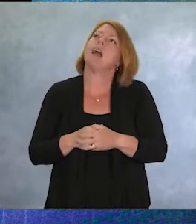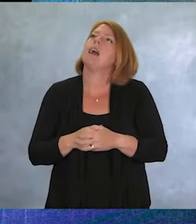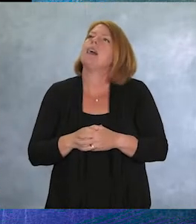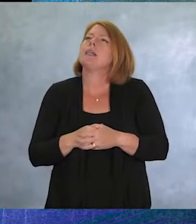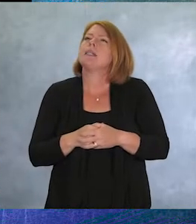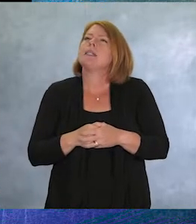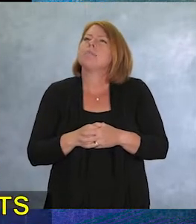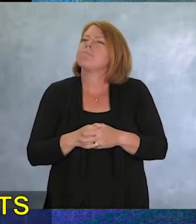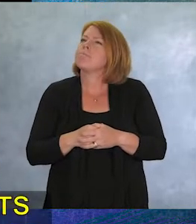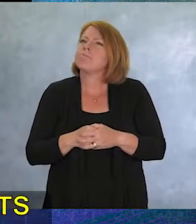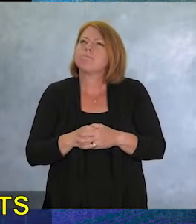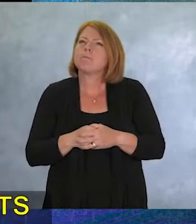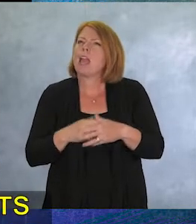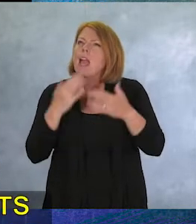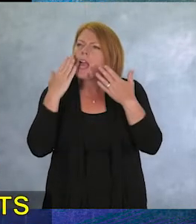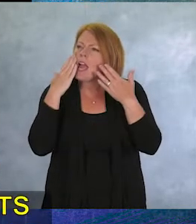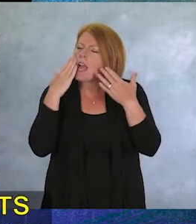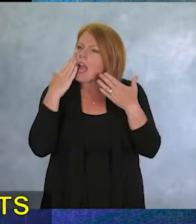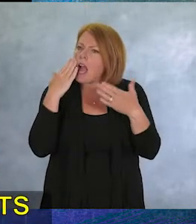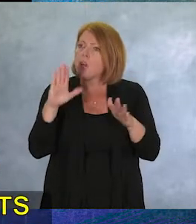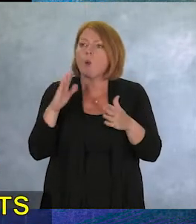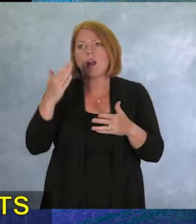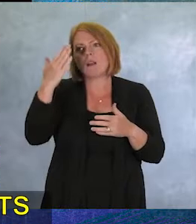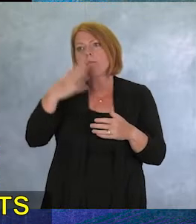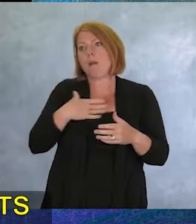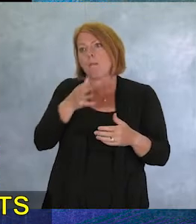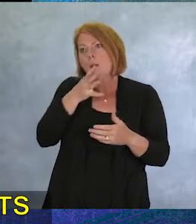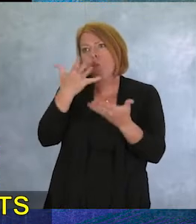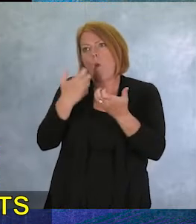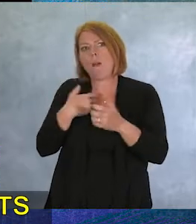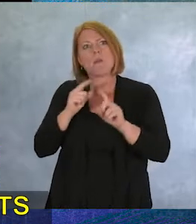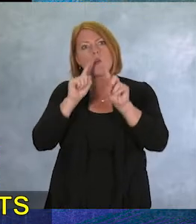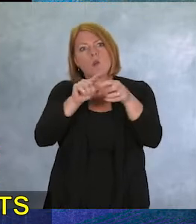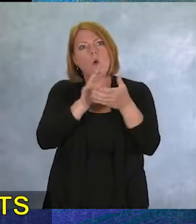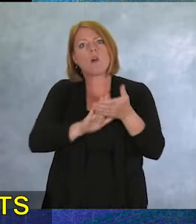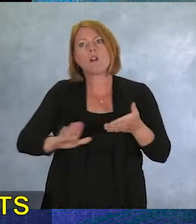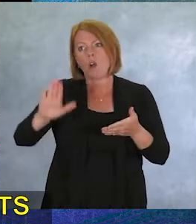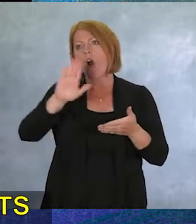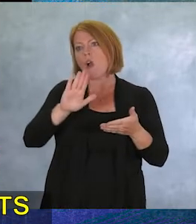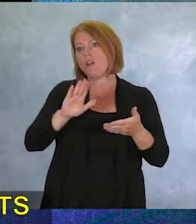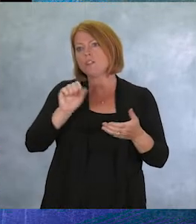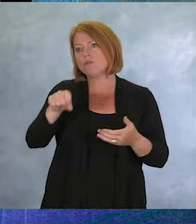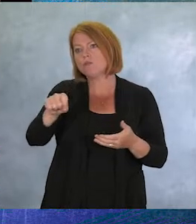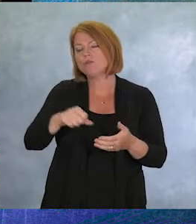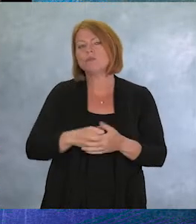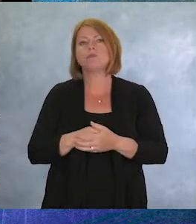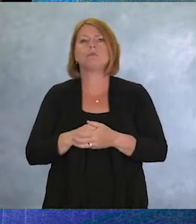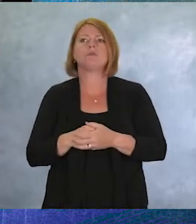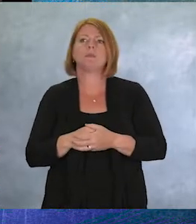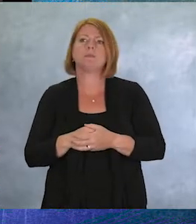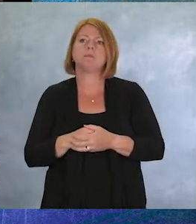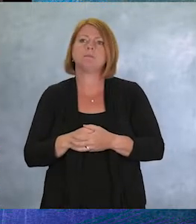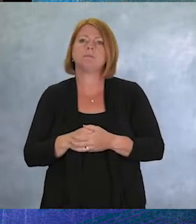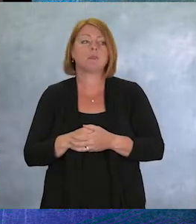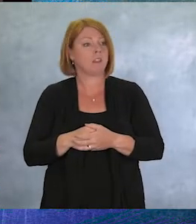I don't know. I mean, my mom obviously wants me to go into college and stuff.